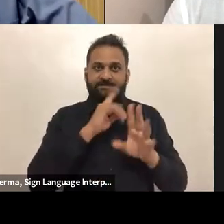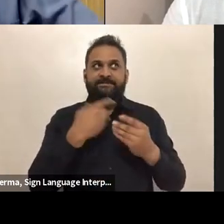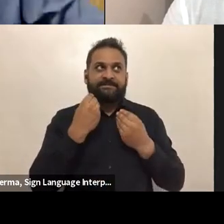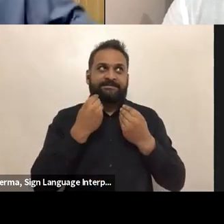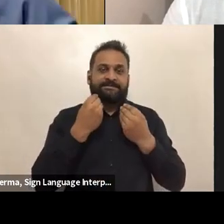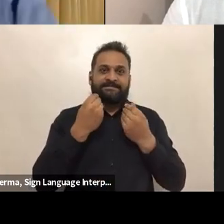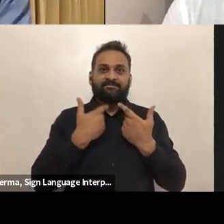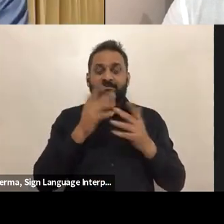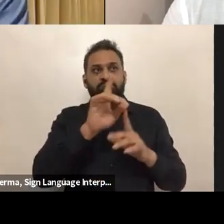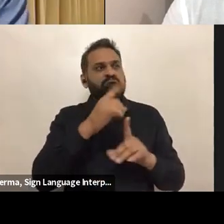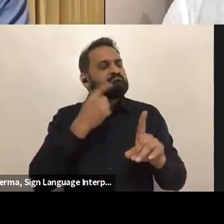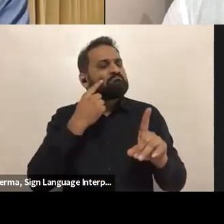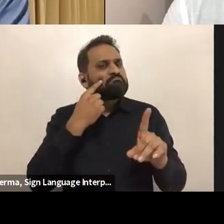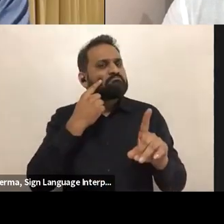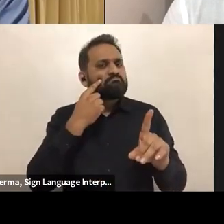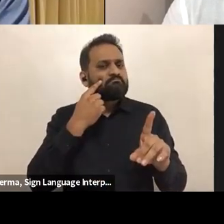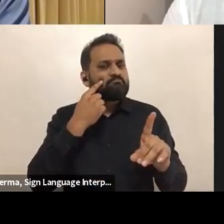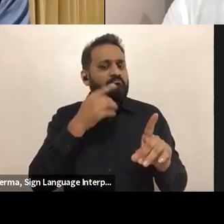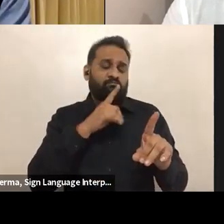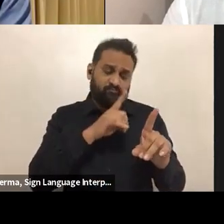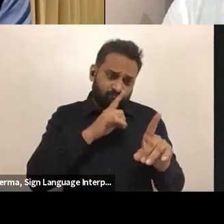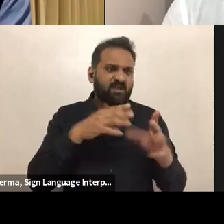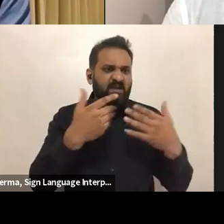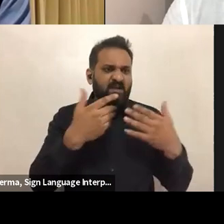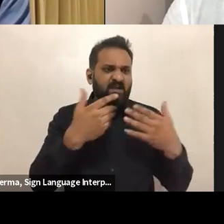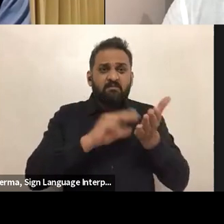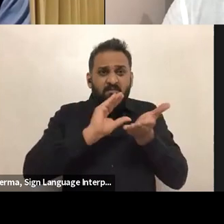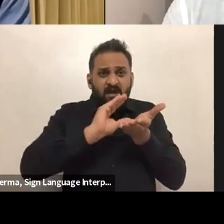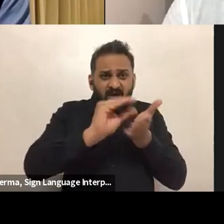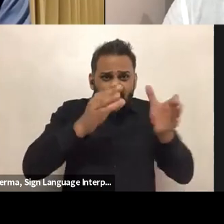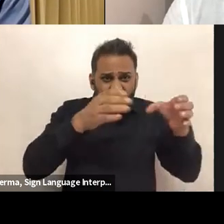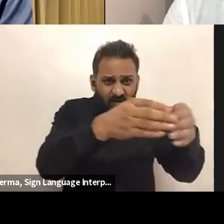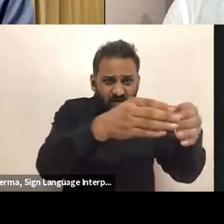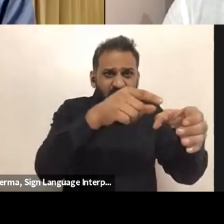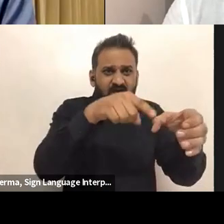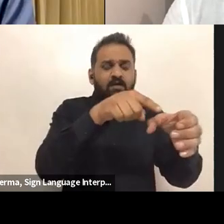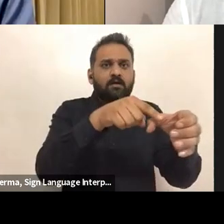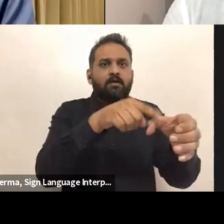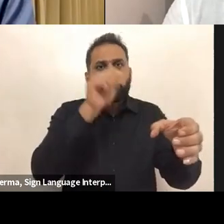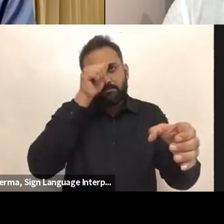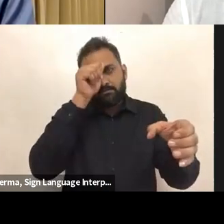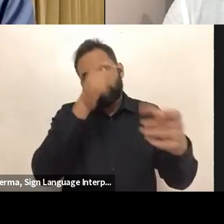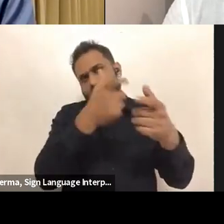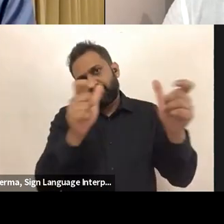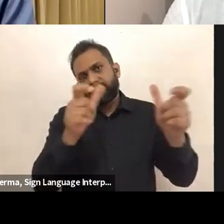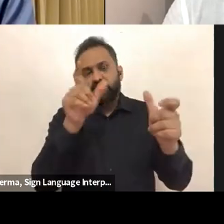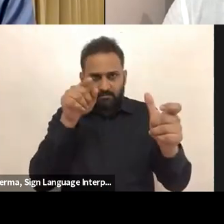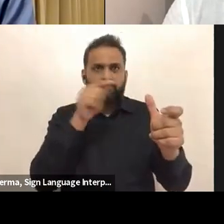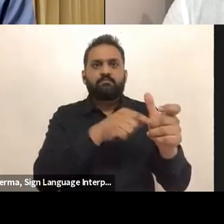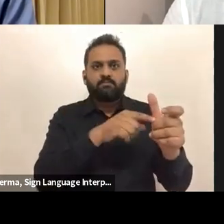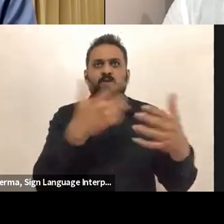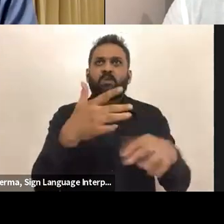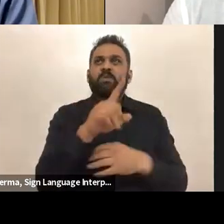I think definitely a minority. It continues to be a minority in India, and that is